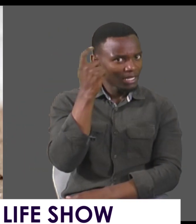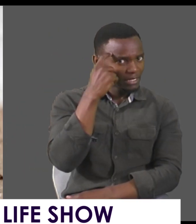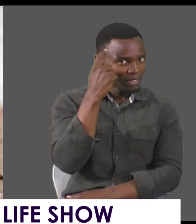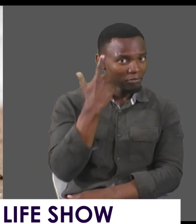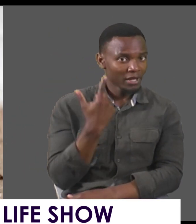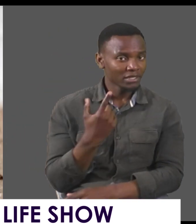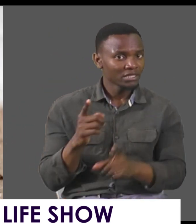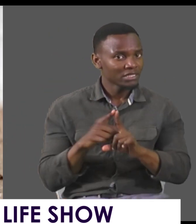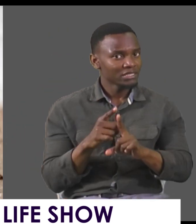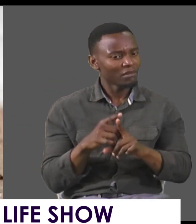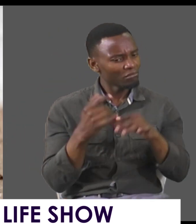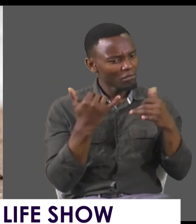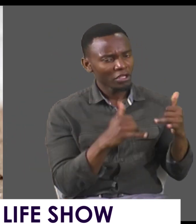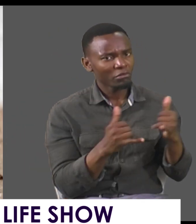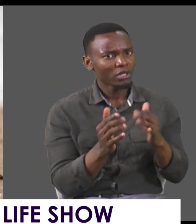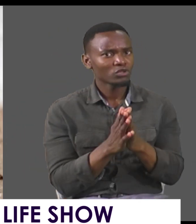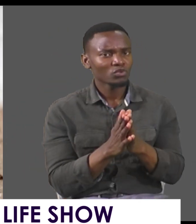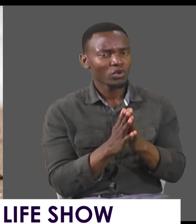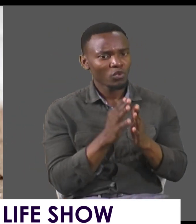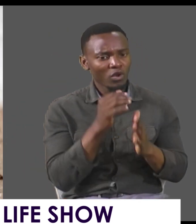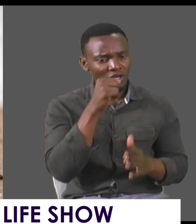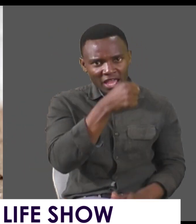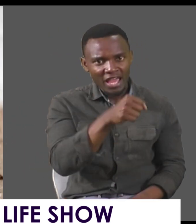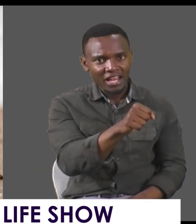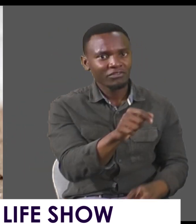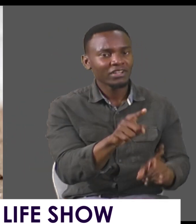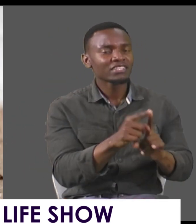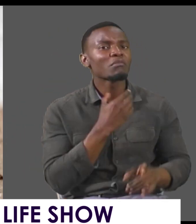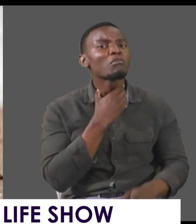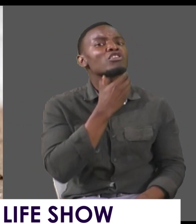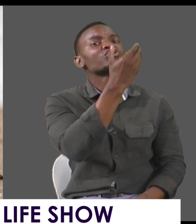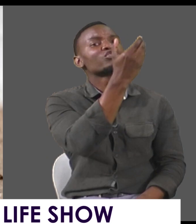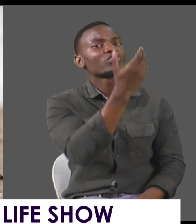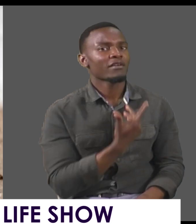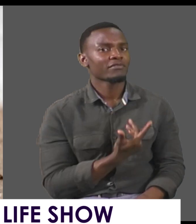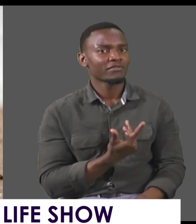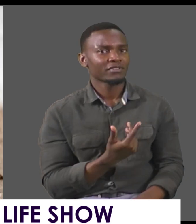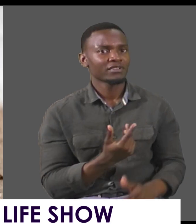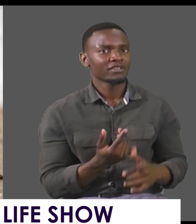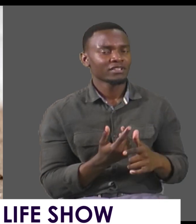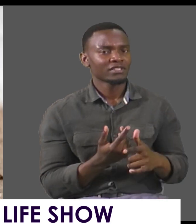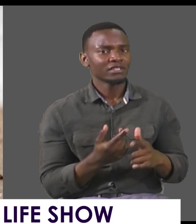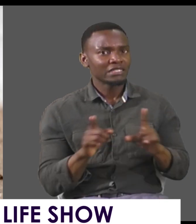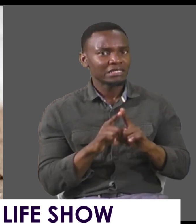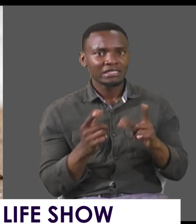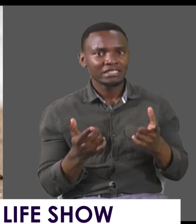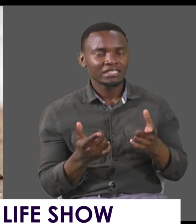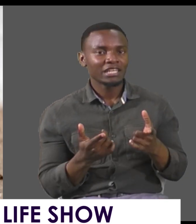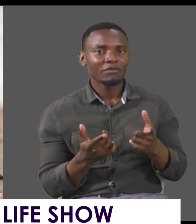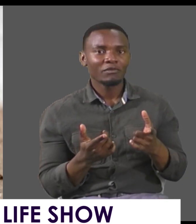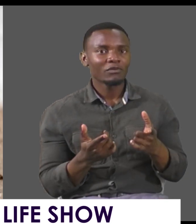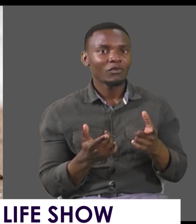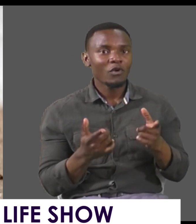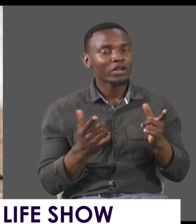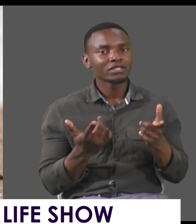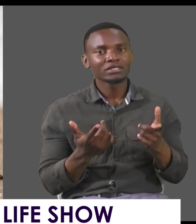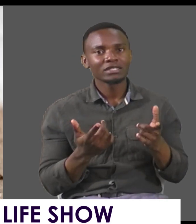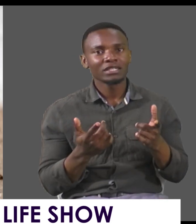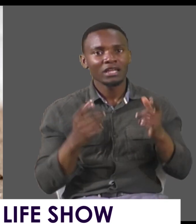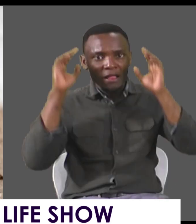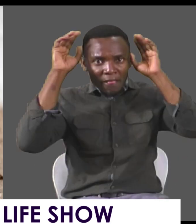the elephant and the giraffe and the buffalo and brings them